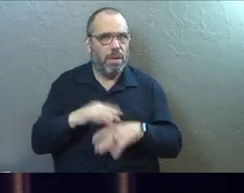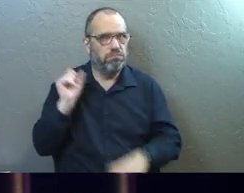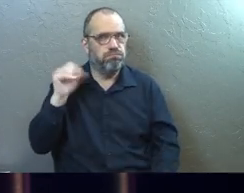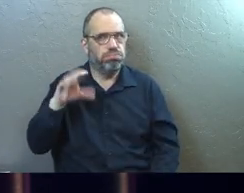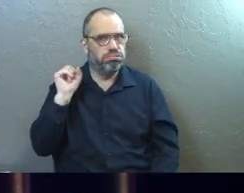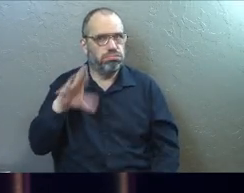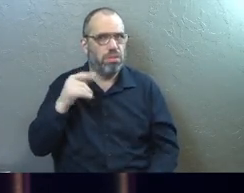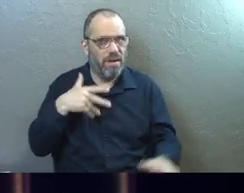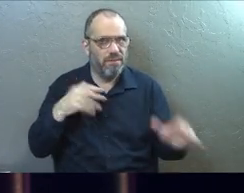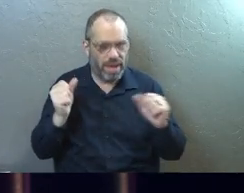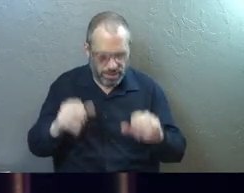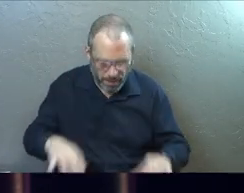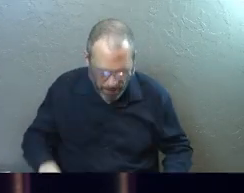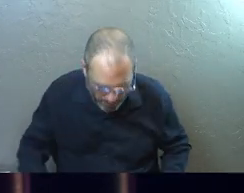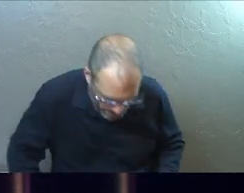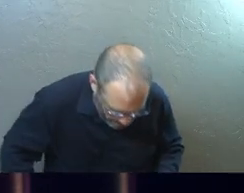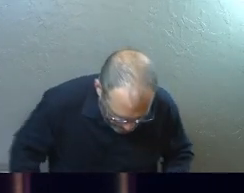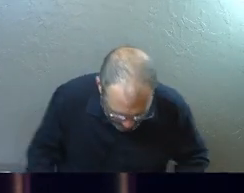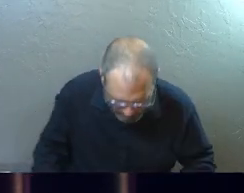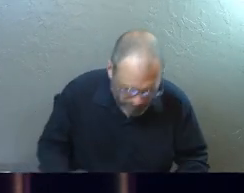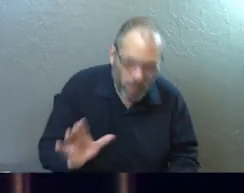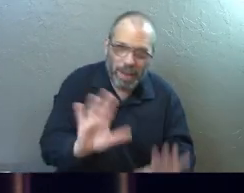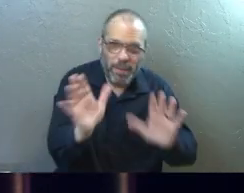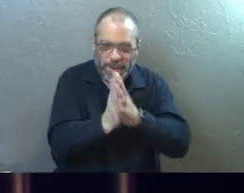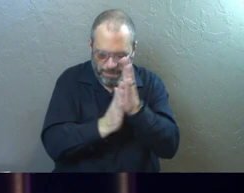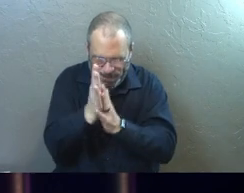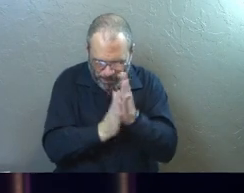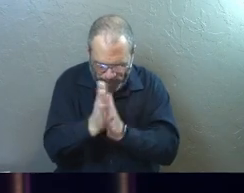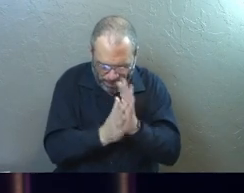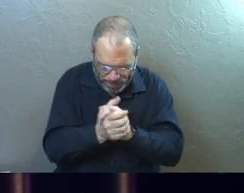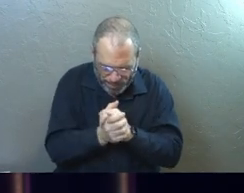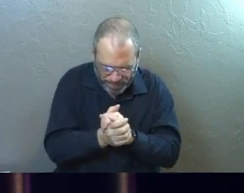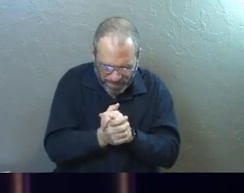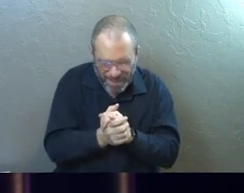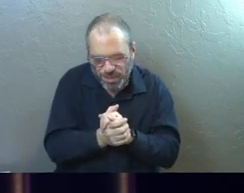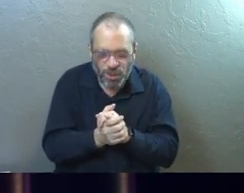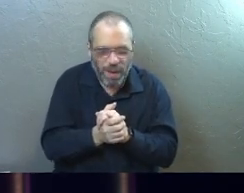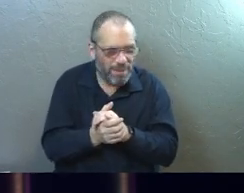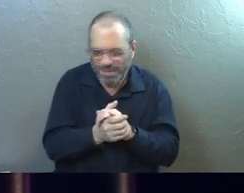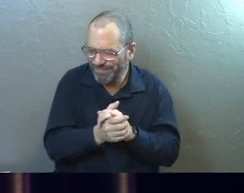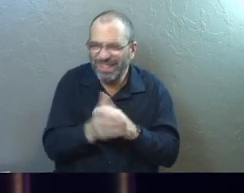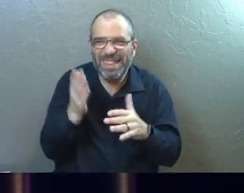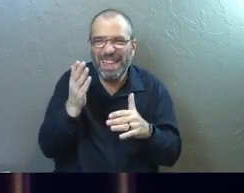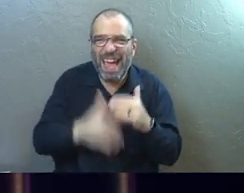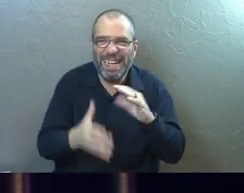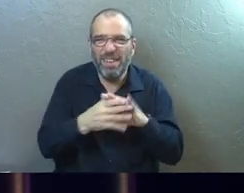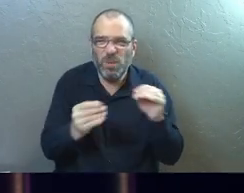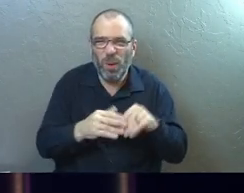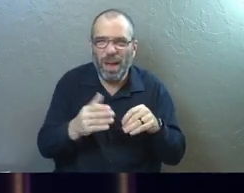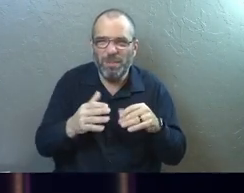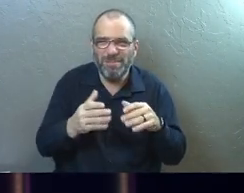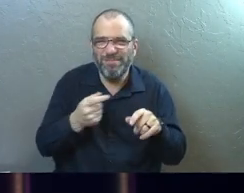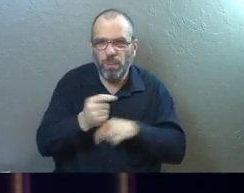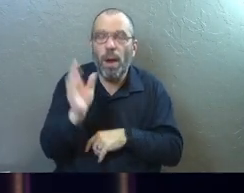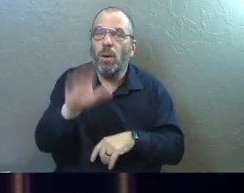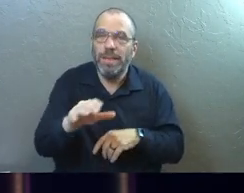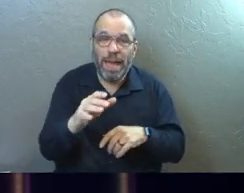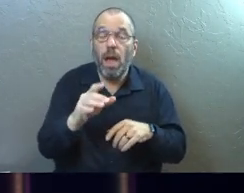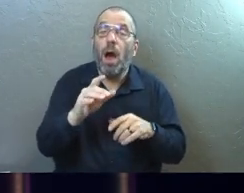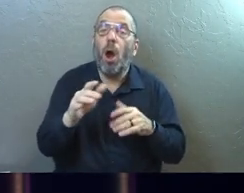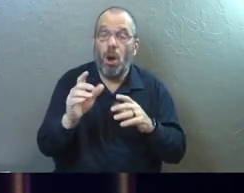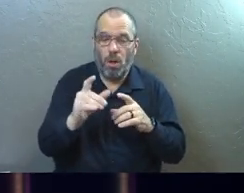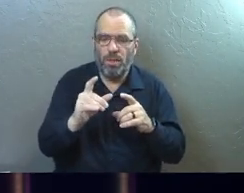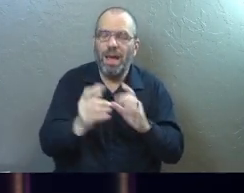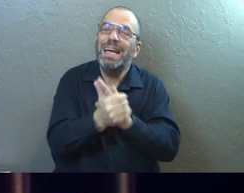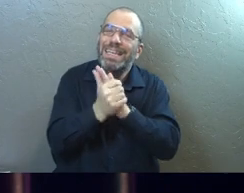these relatively quick. Here's what's supposed to happen to you. I'm just going to kind of ruin the ending for you. I'm going to tell you all the gifts of